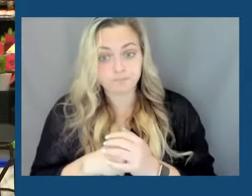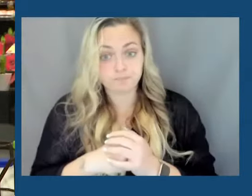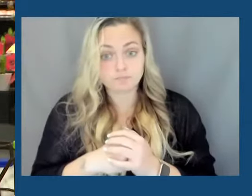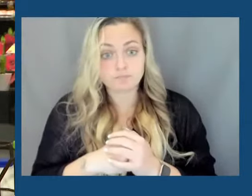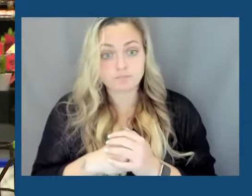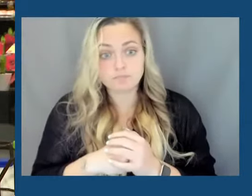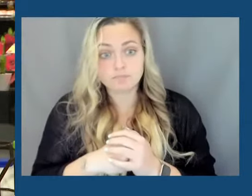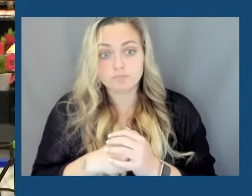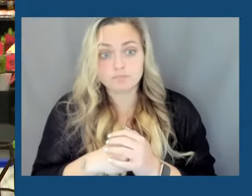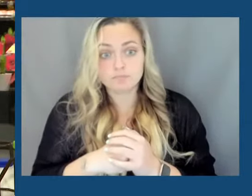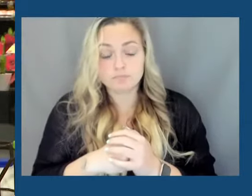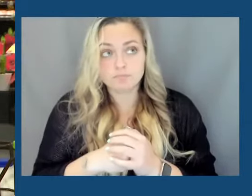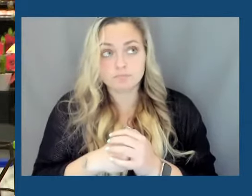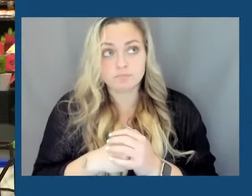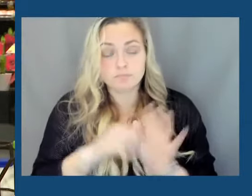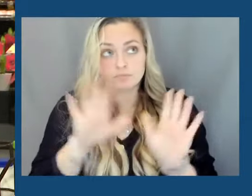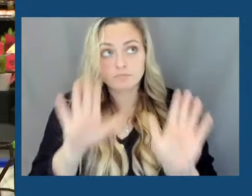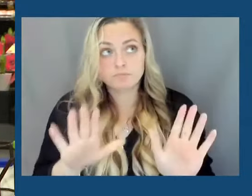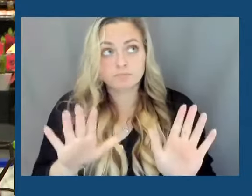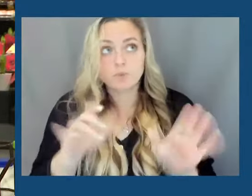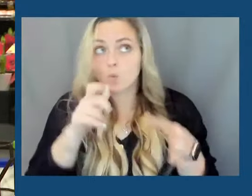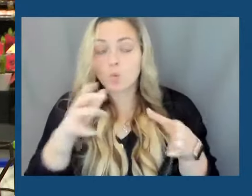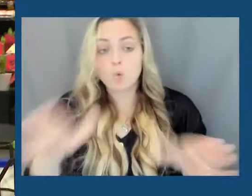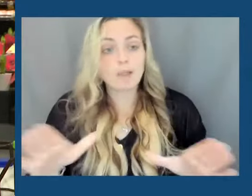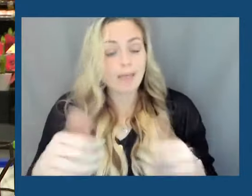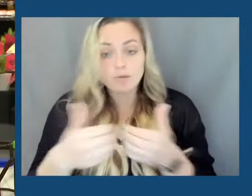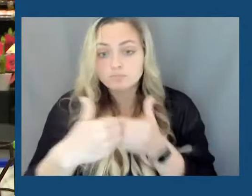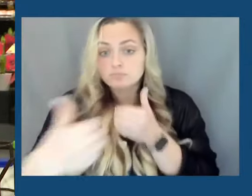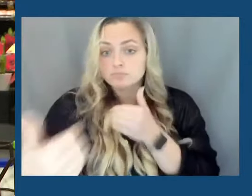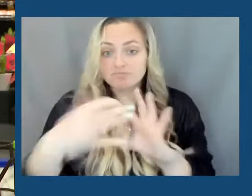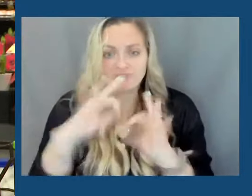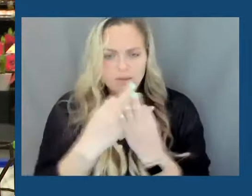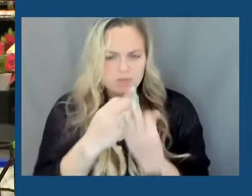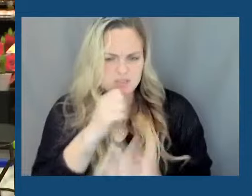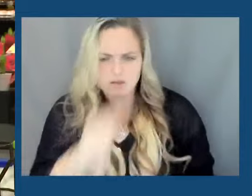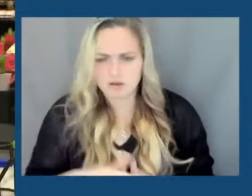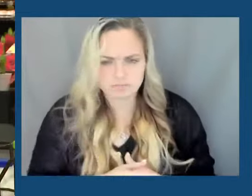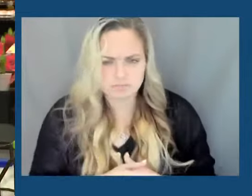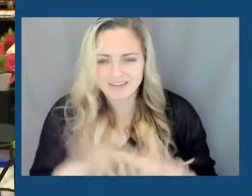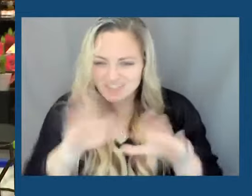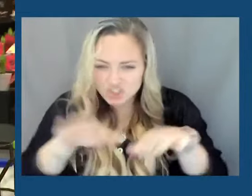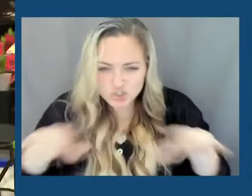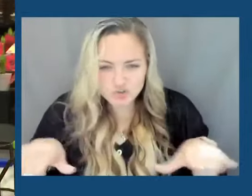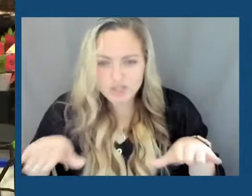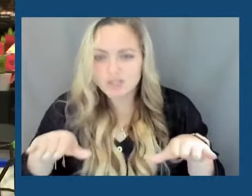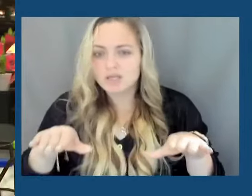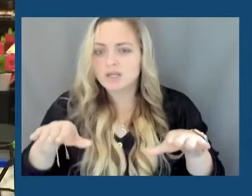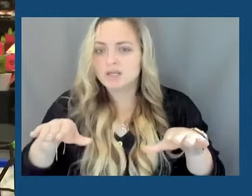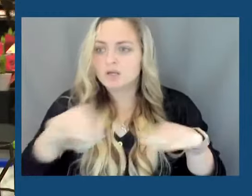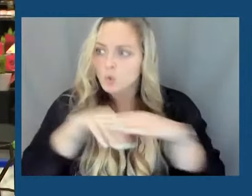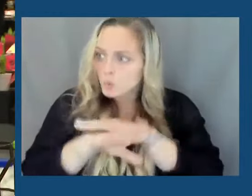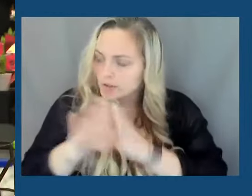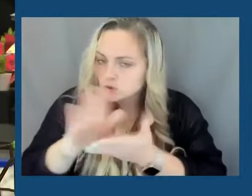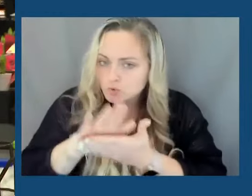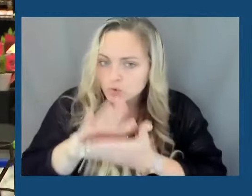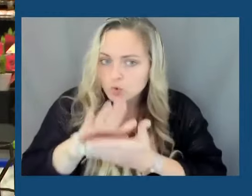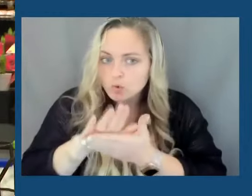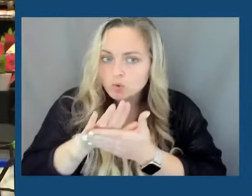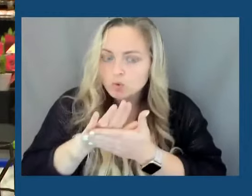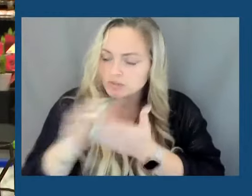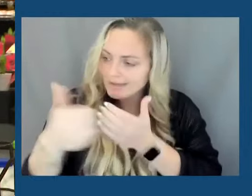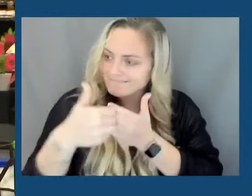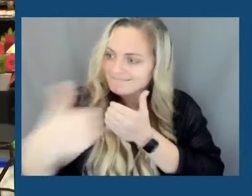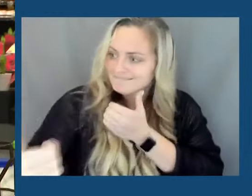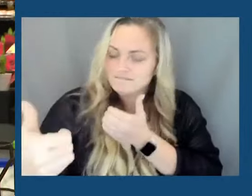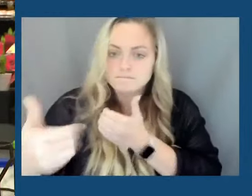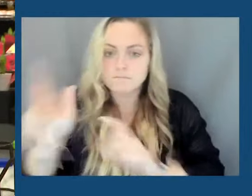not allow for the separation of families and children and going into our schools and wreaking havoc among those who've